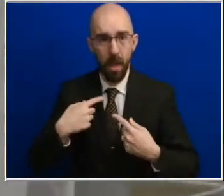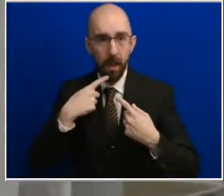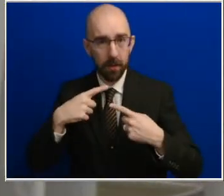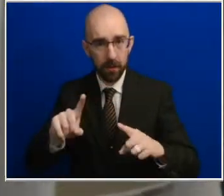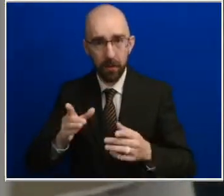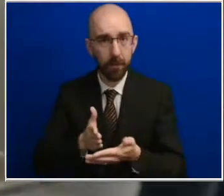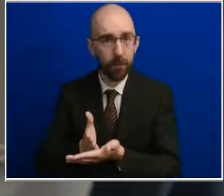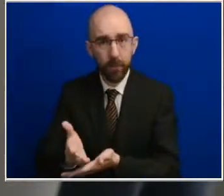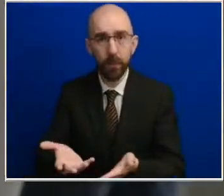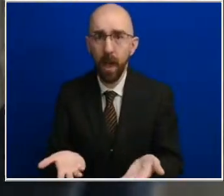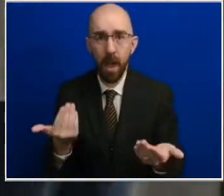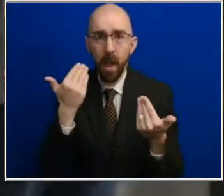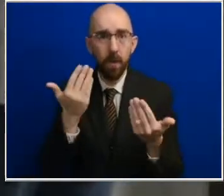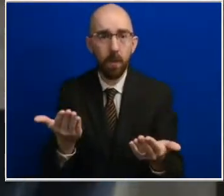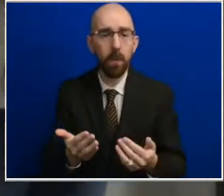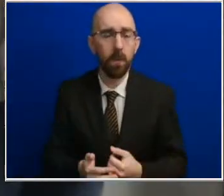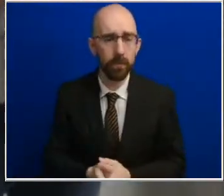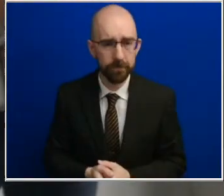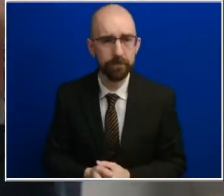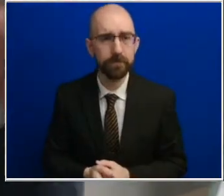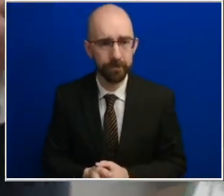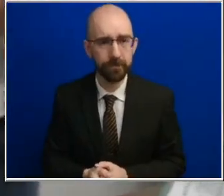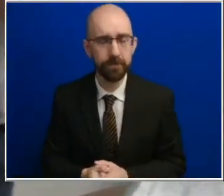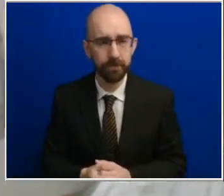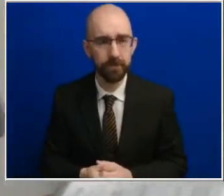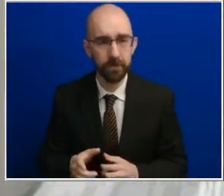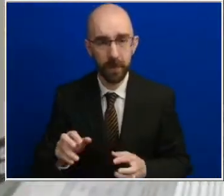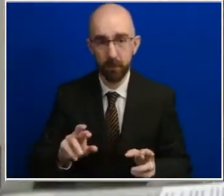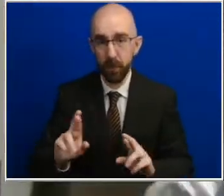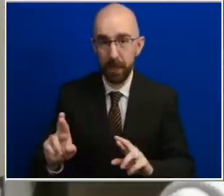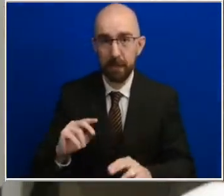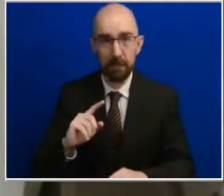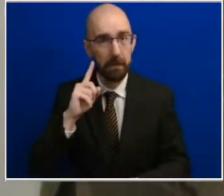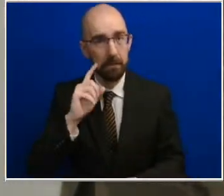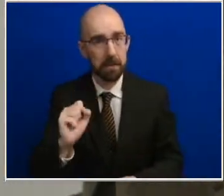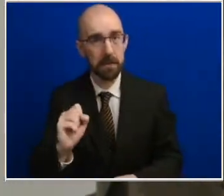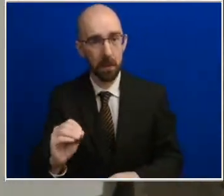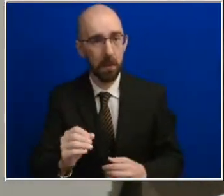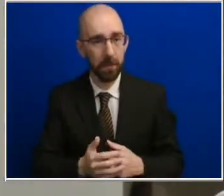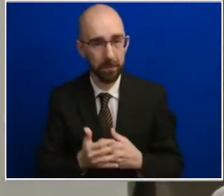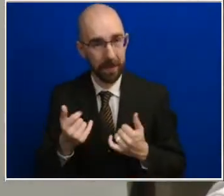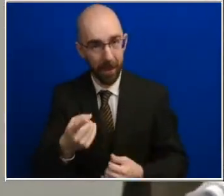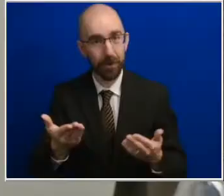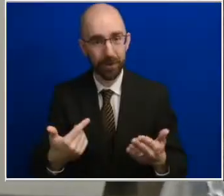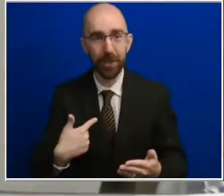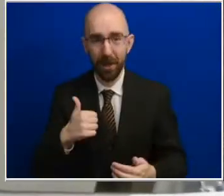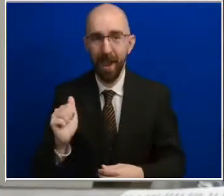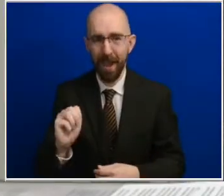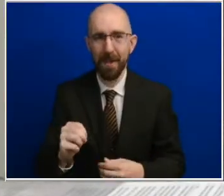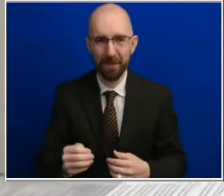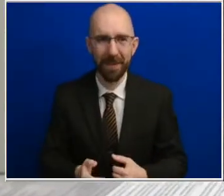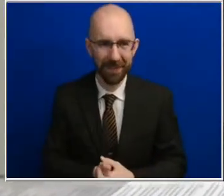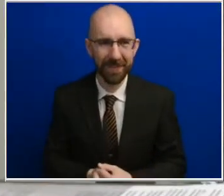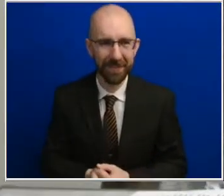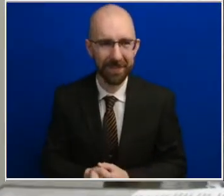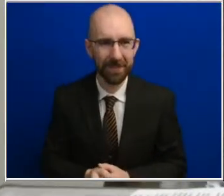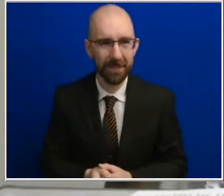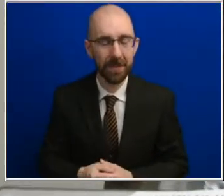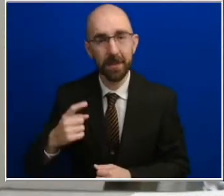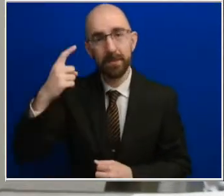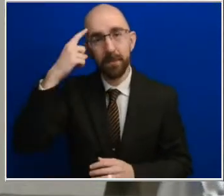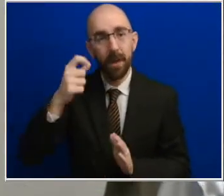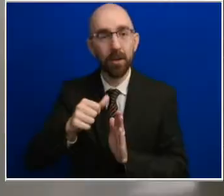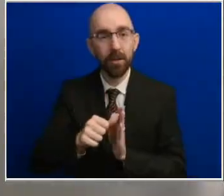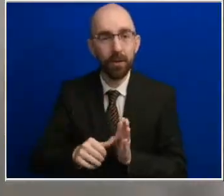set? I think so. Now that you're here, I am. Neurosurgeon Dr.